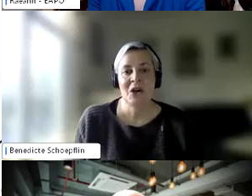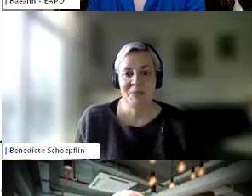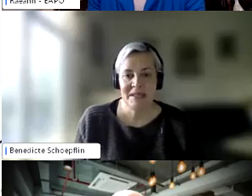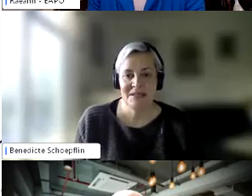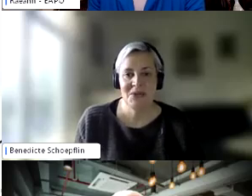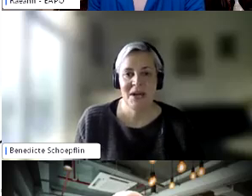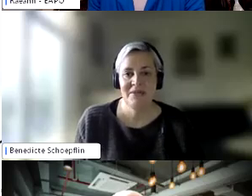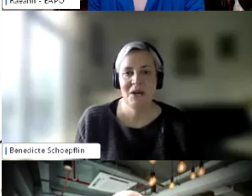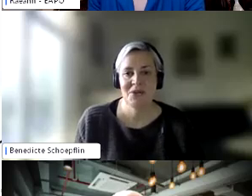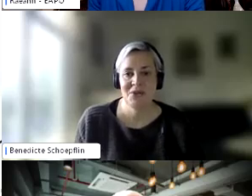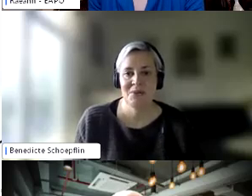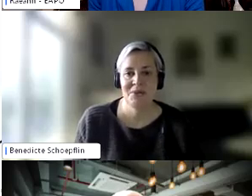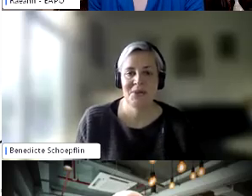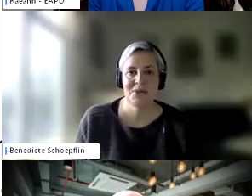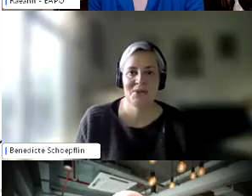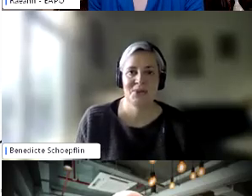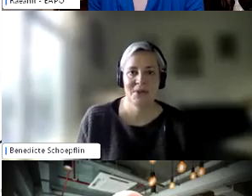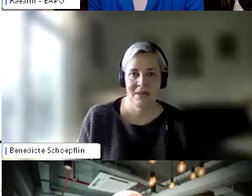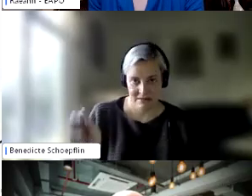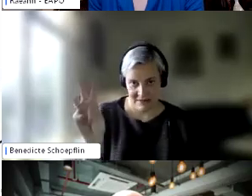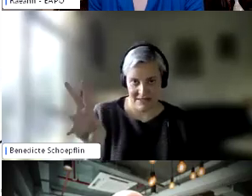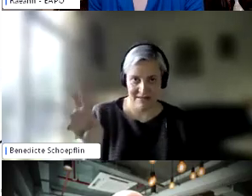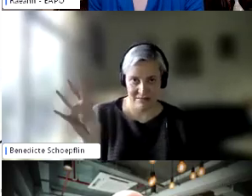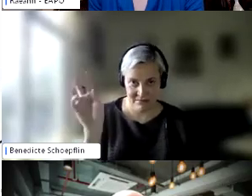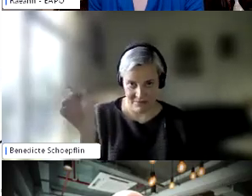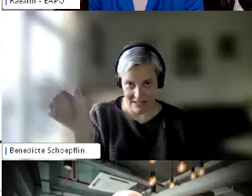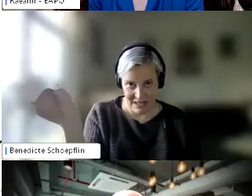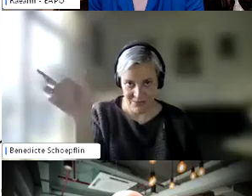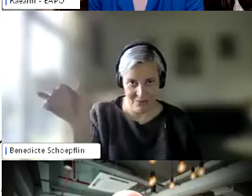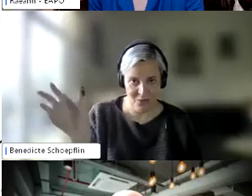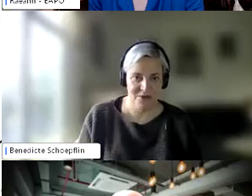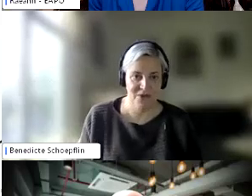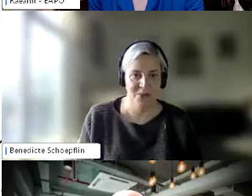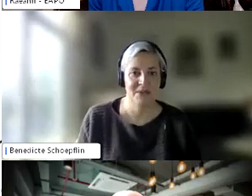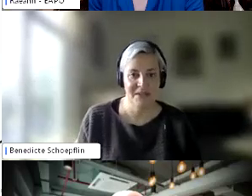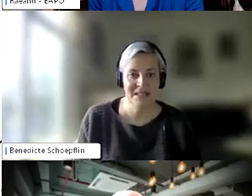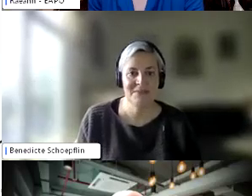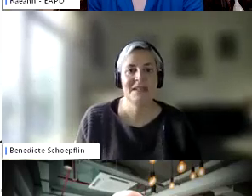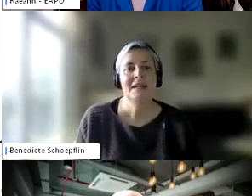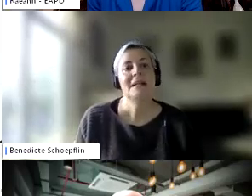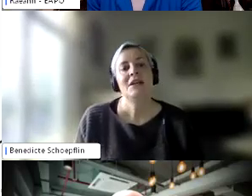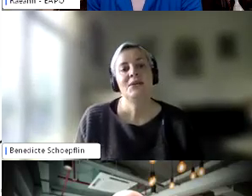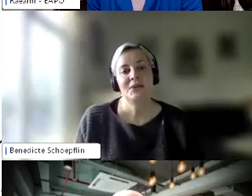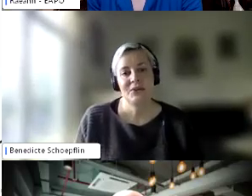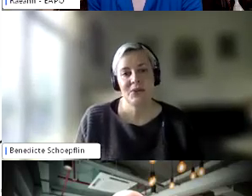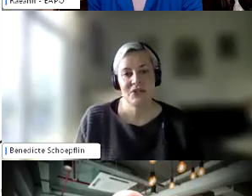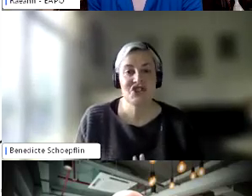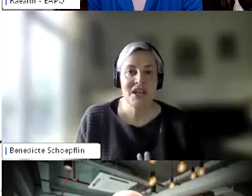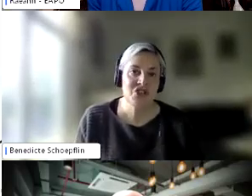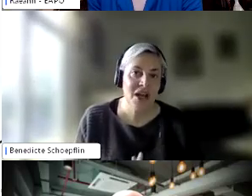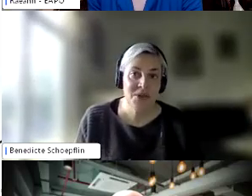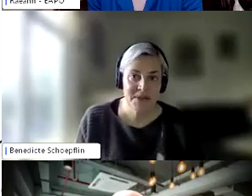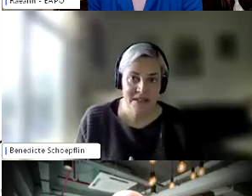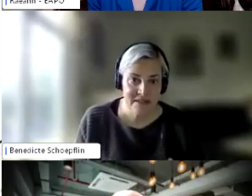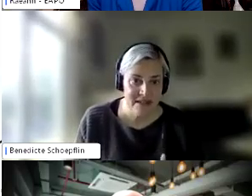are pinned, so you have the option on your computer to see them and keep them within view at all times. You can, of course,